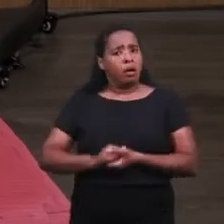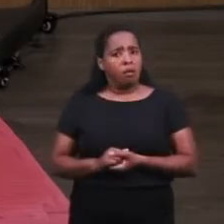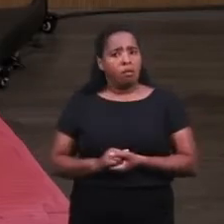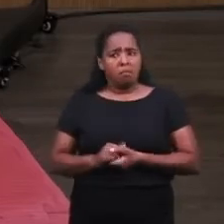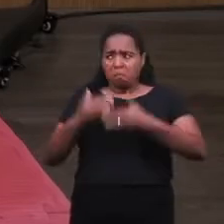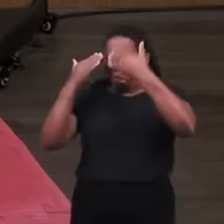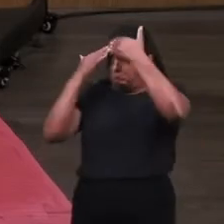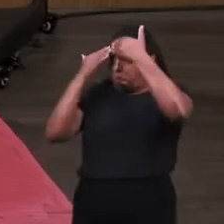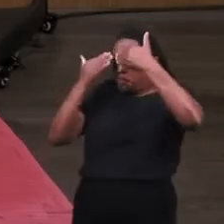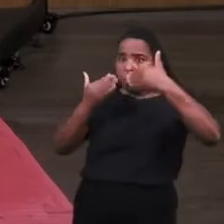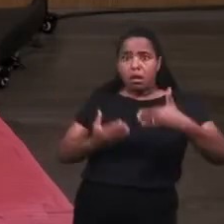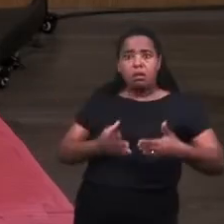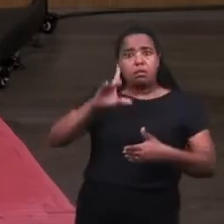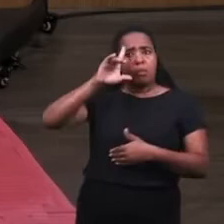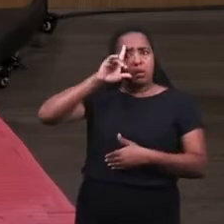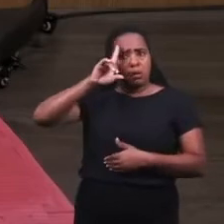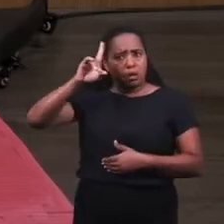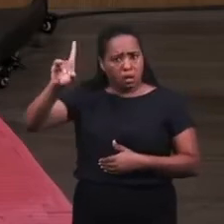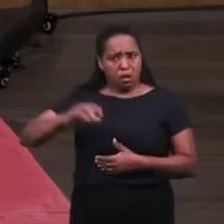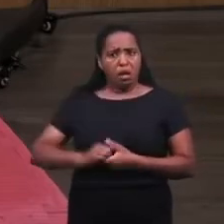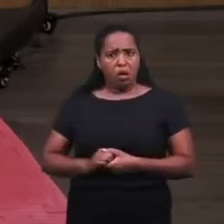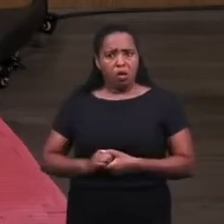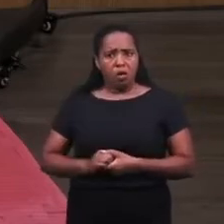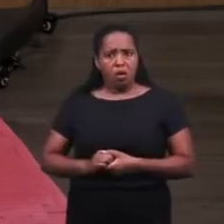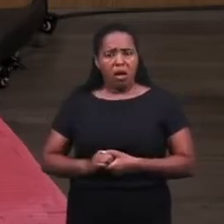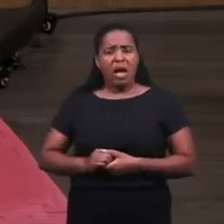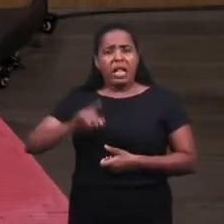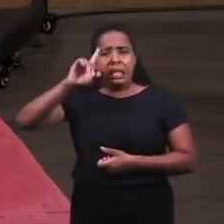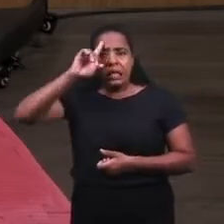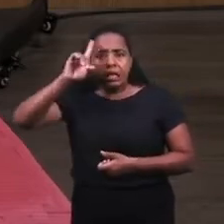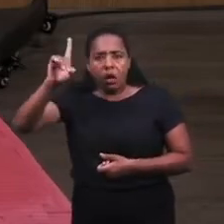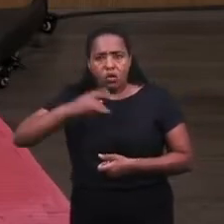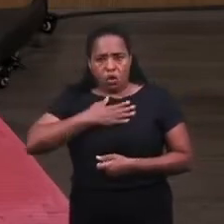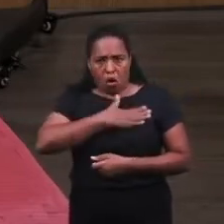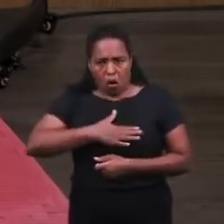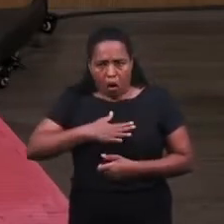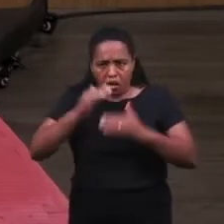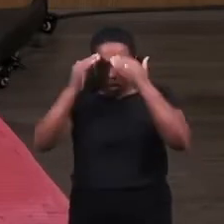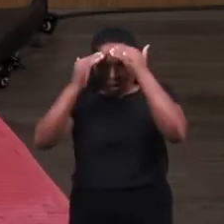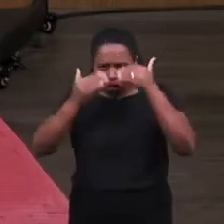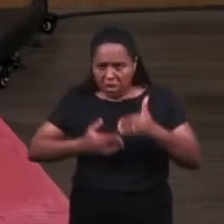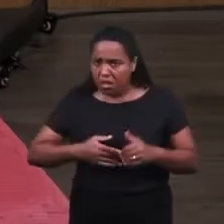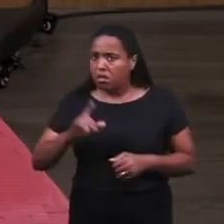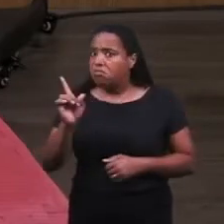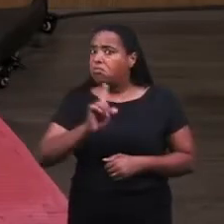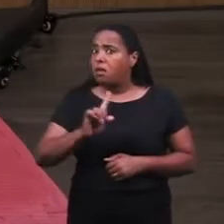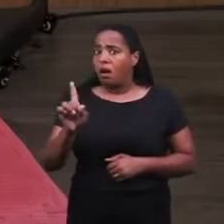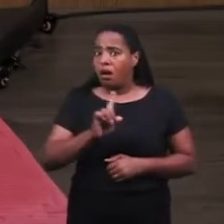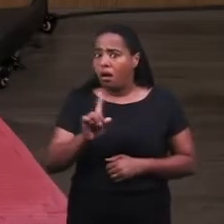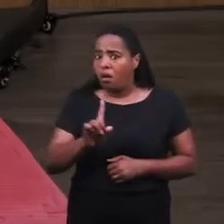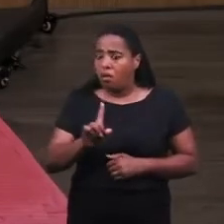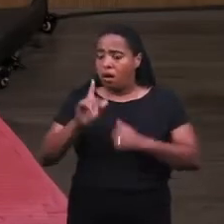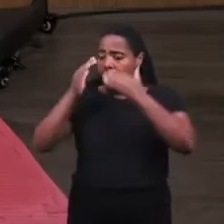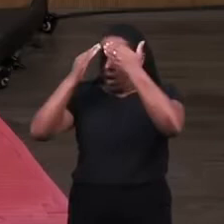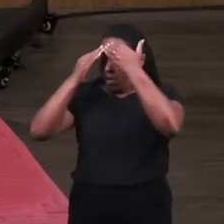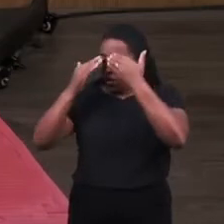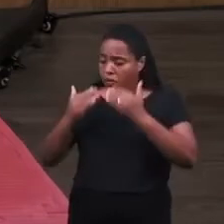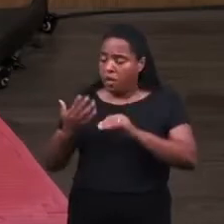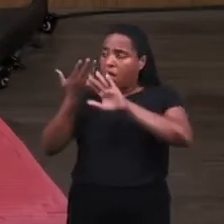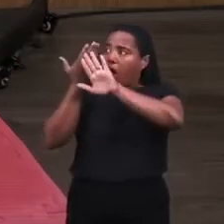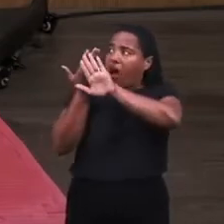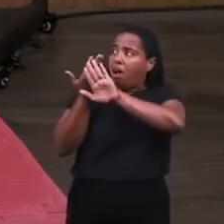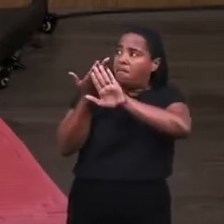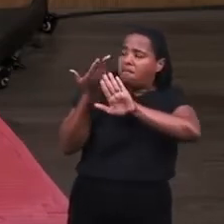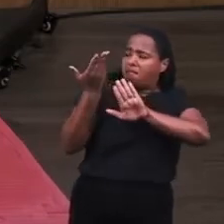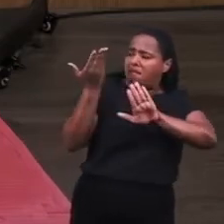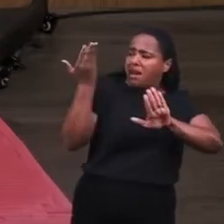God. Disobedience does not please God. You know what disobedience does? It takes away man from God,